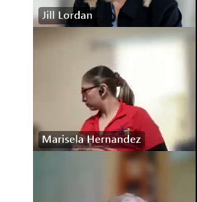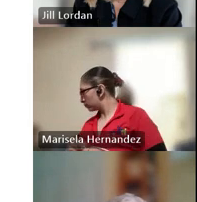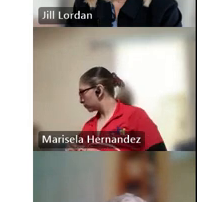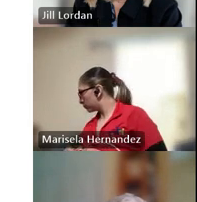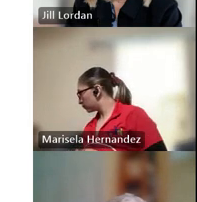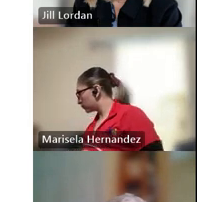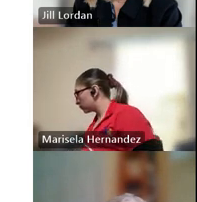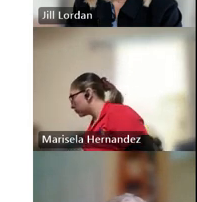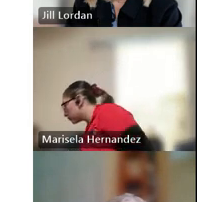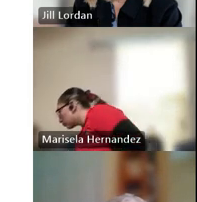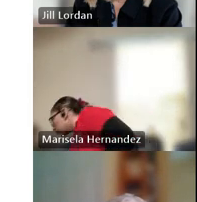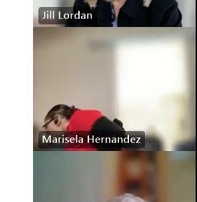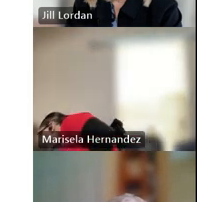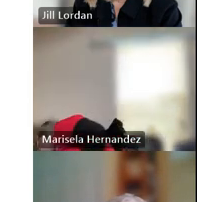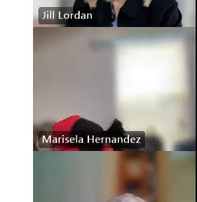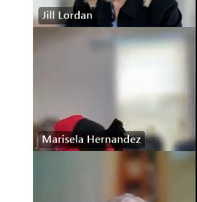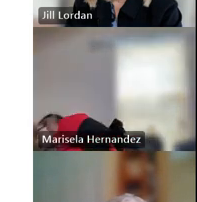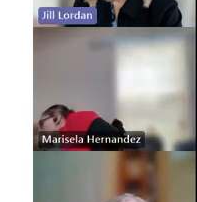amount.